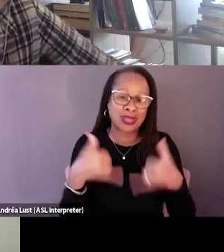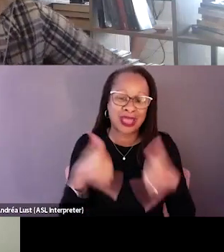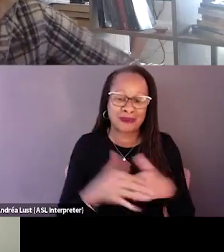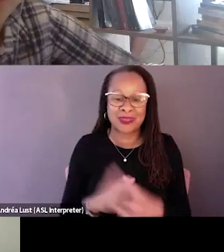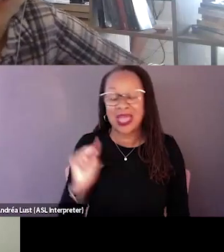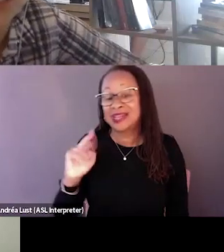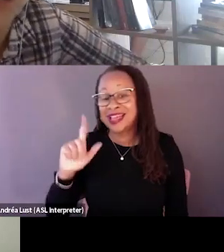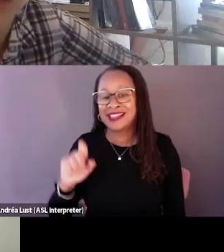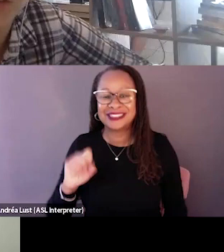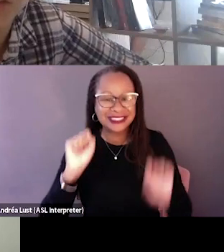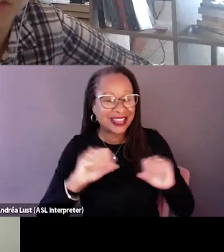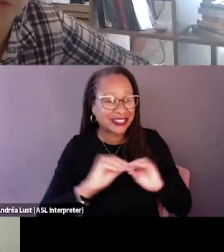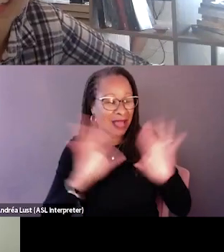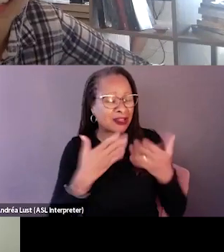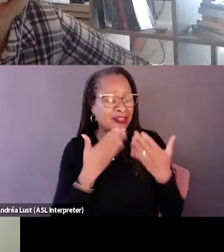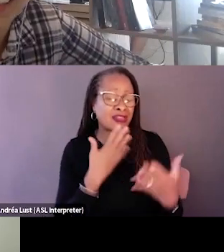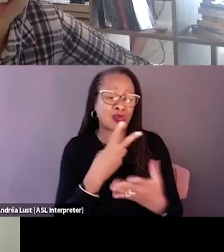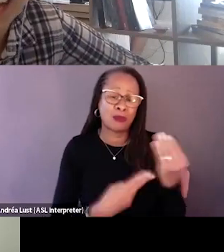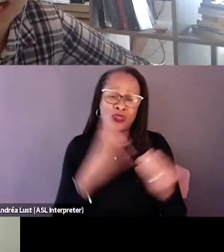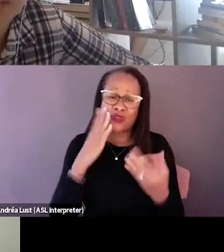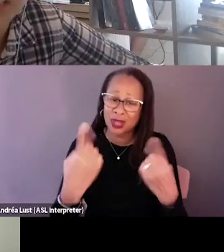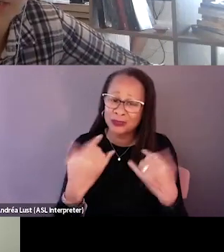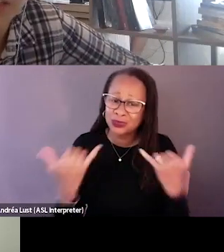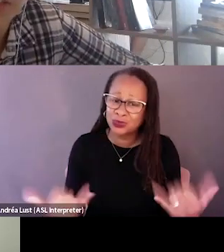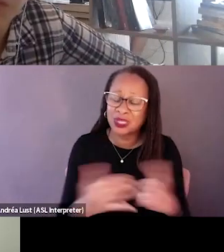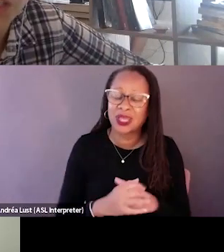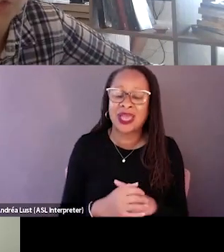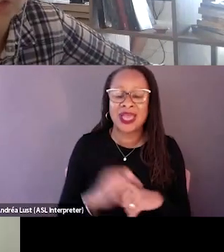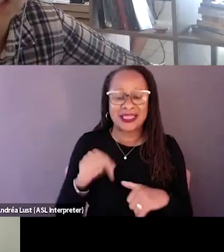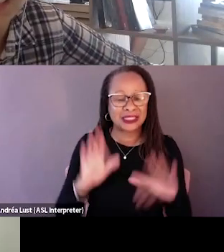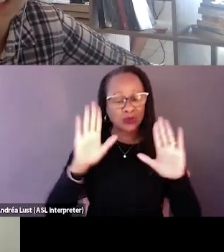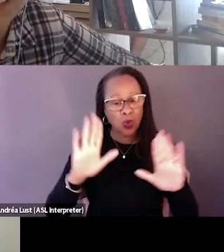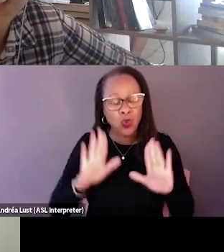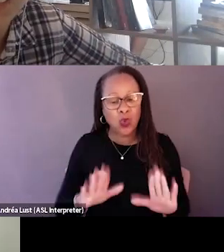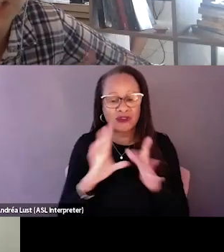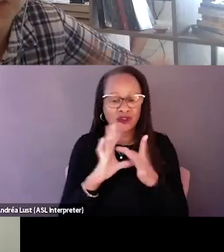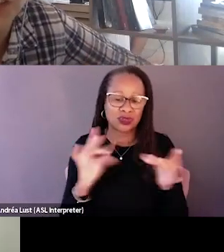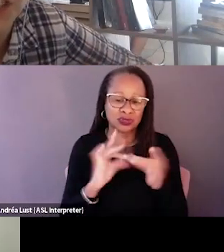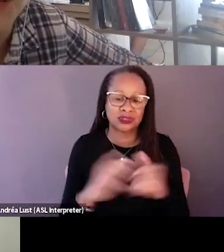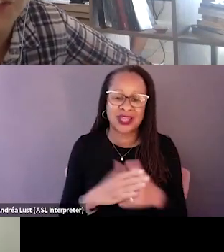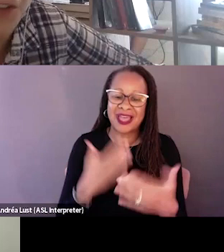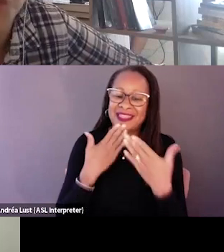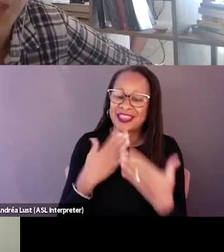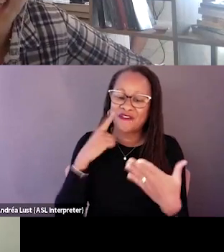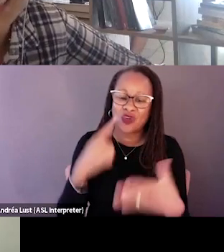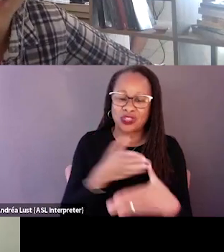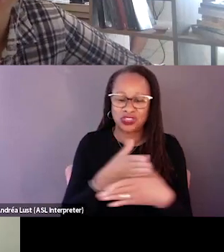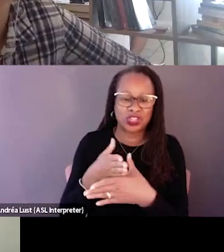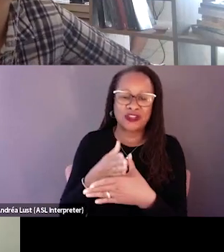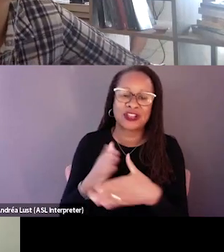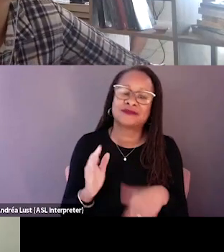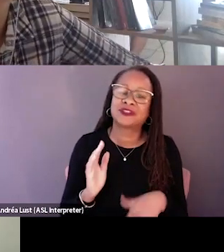absolutely. Thank you so much, both of you, for being here. This has been wonderful, and thank you for sharing the film with